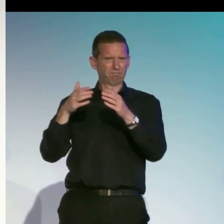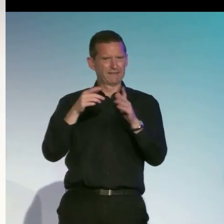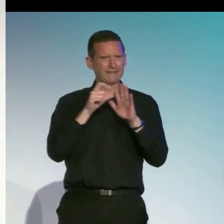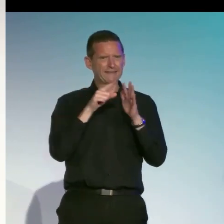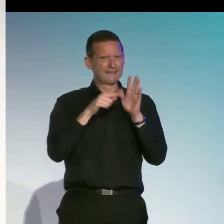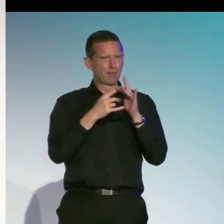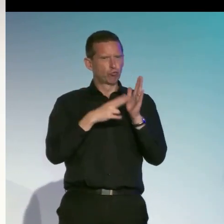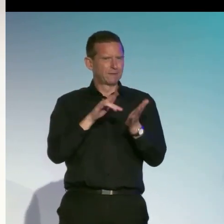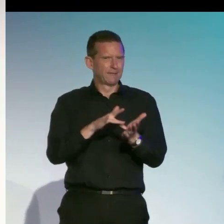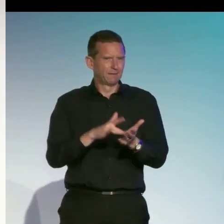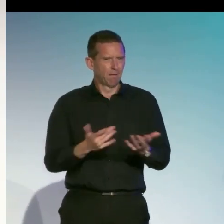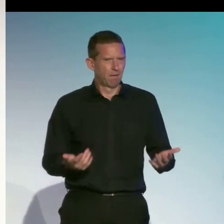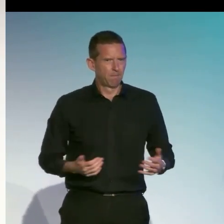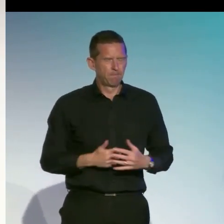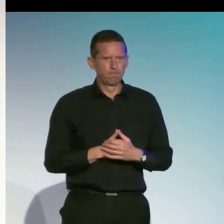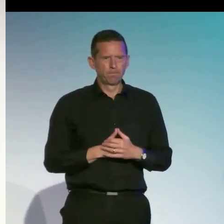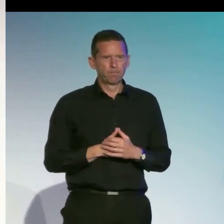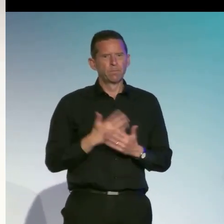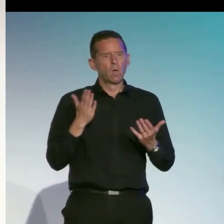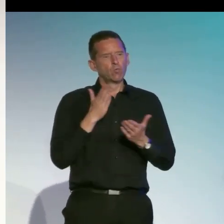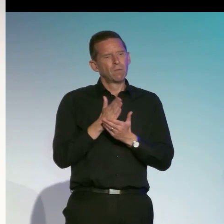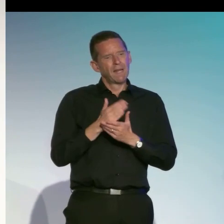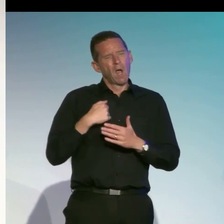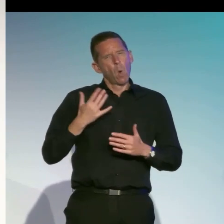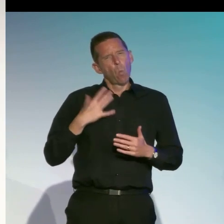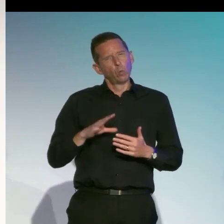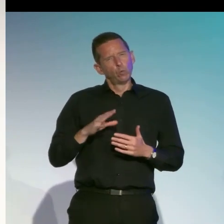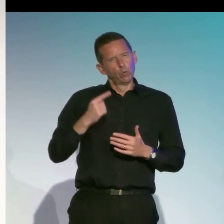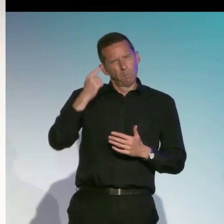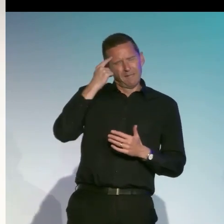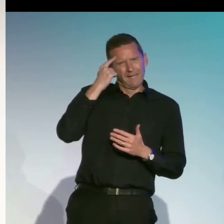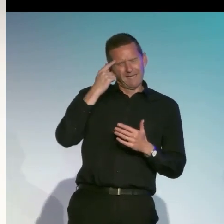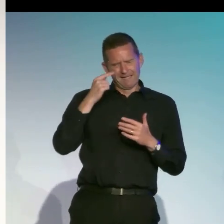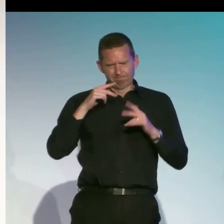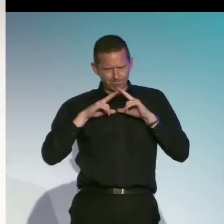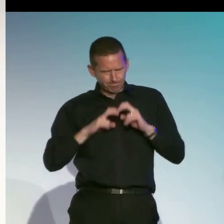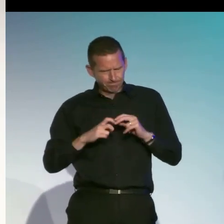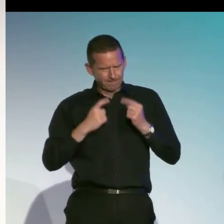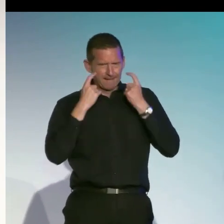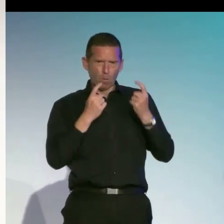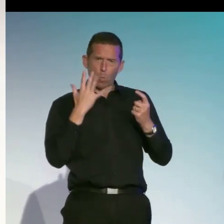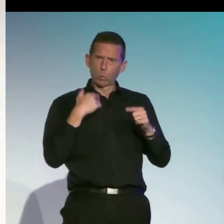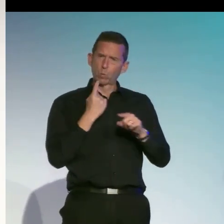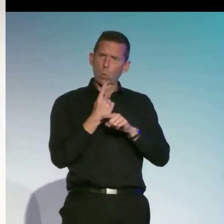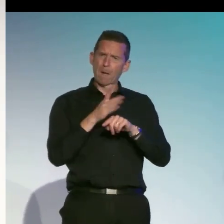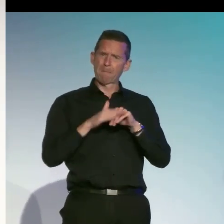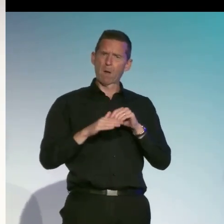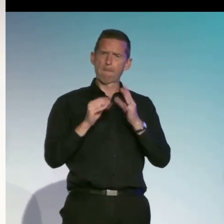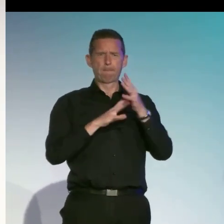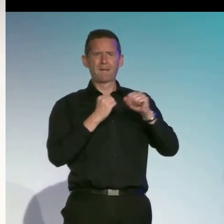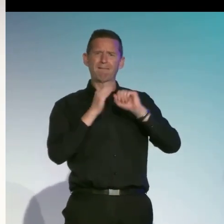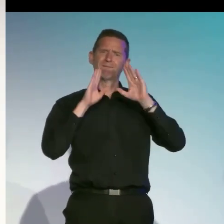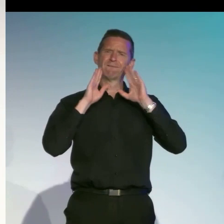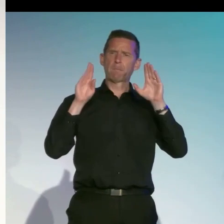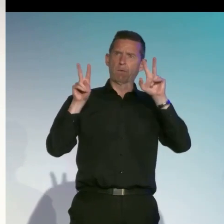progress as well, I want us to be quite critical and a bit cautious, which is why kind of, again, when we talk about being fabulous, we